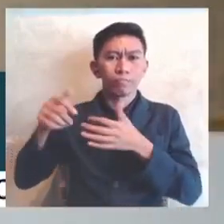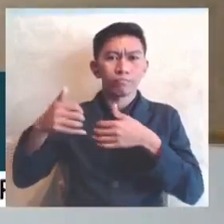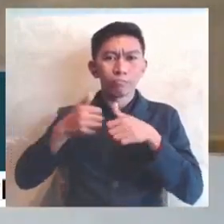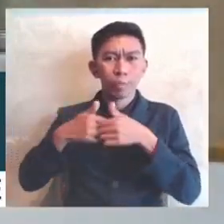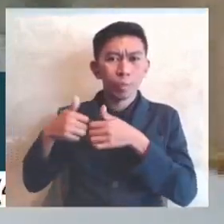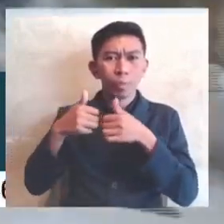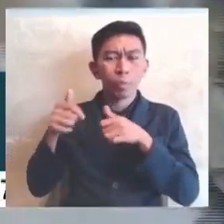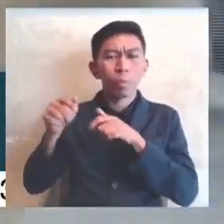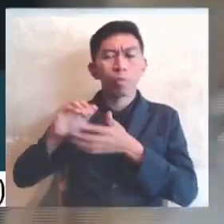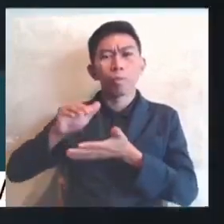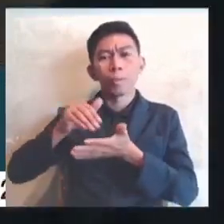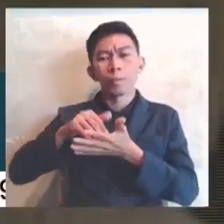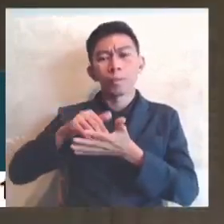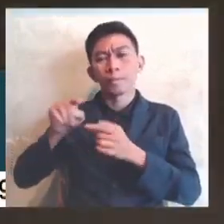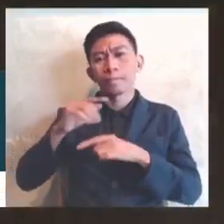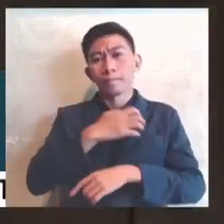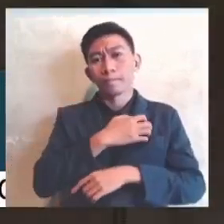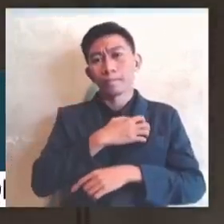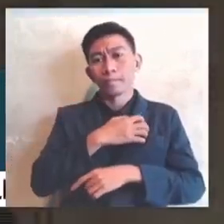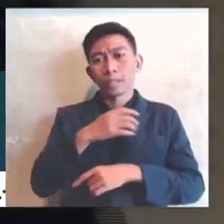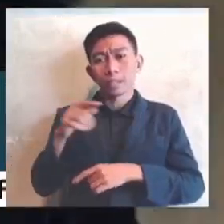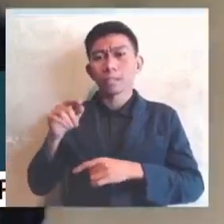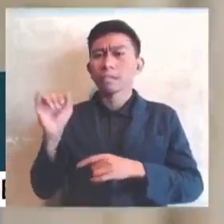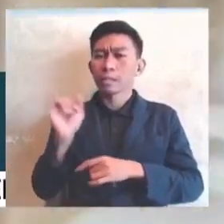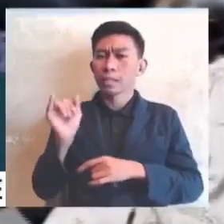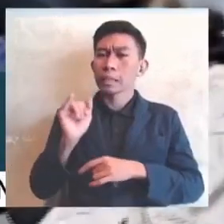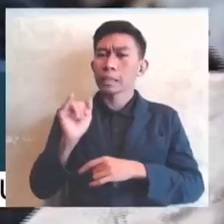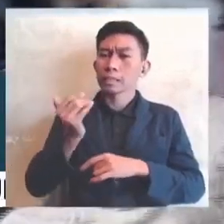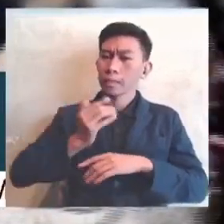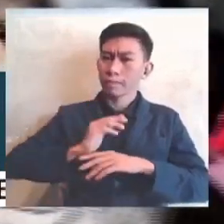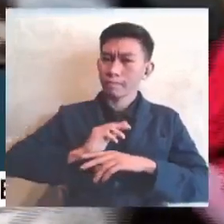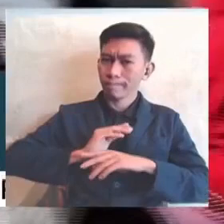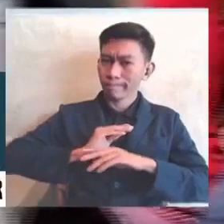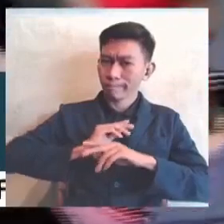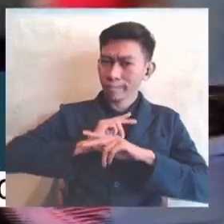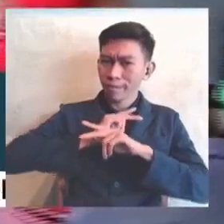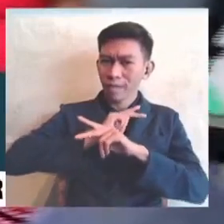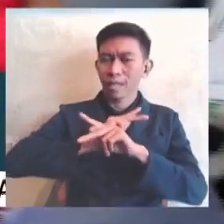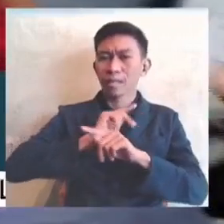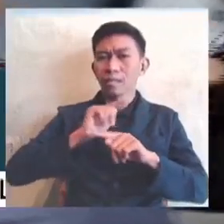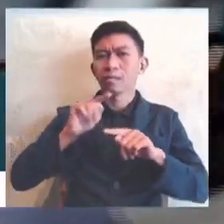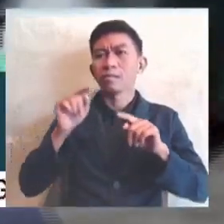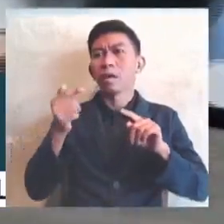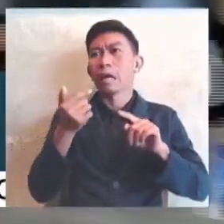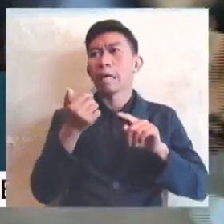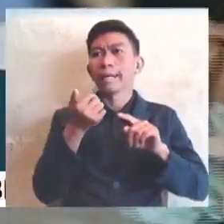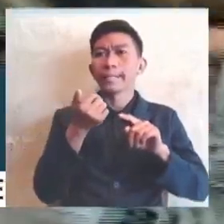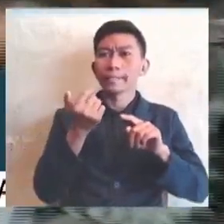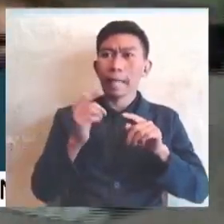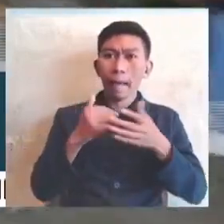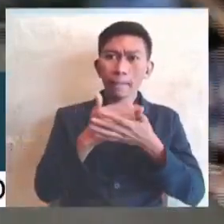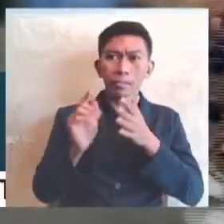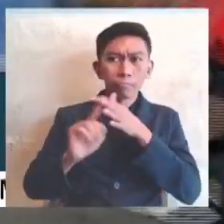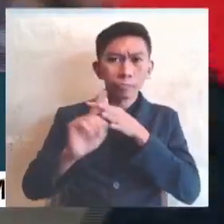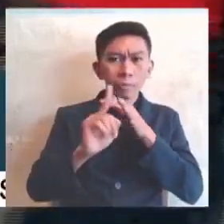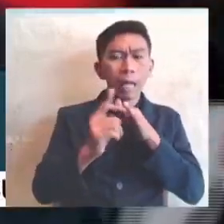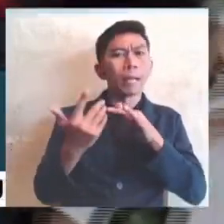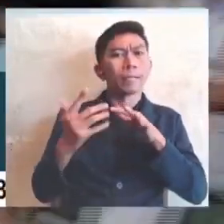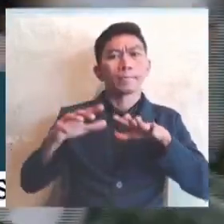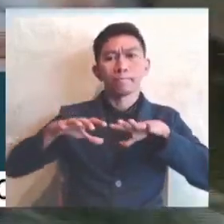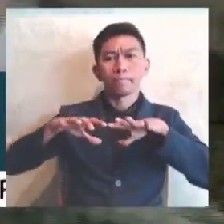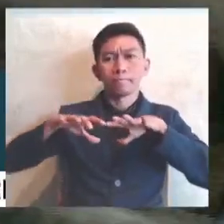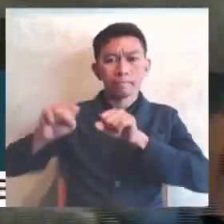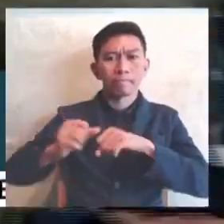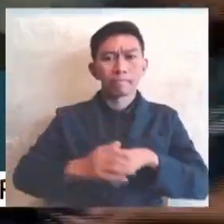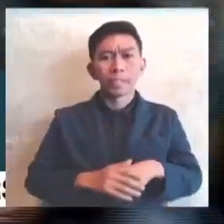said it also prevented an escape attempt by several foreigners. Meanwhile, a lawyer for some of the apprehended individuals